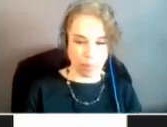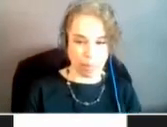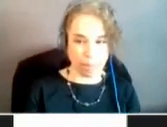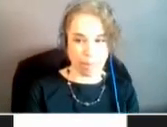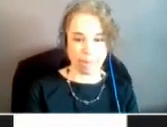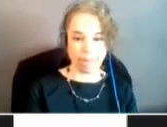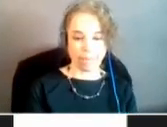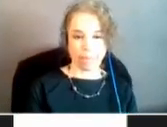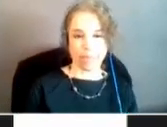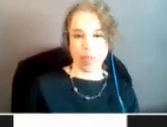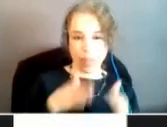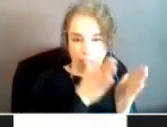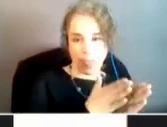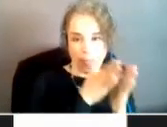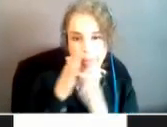And then we move into